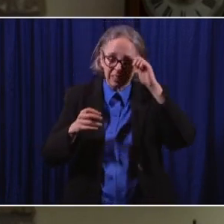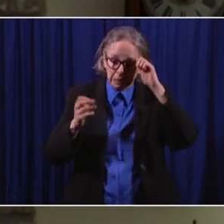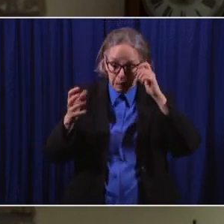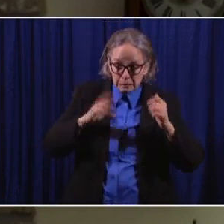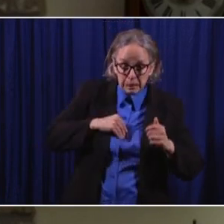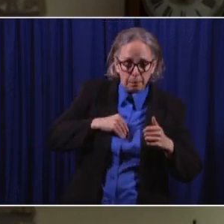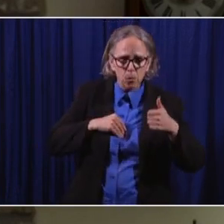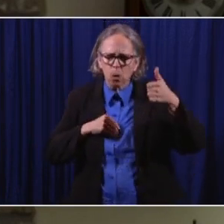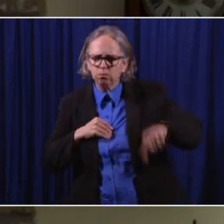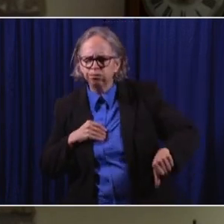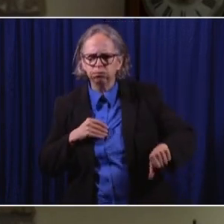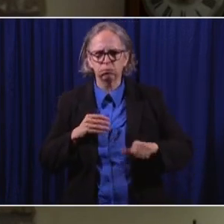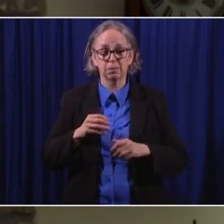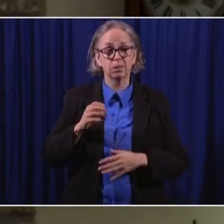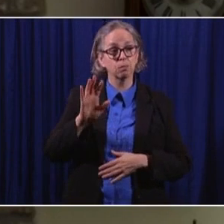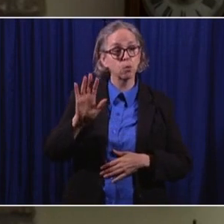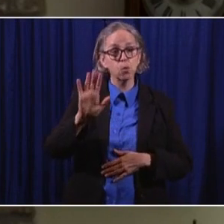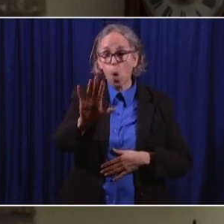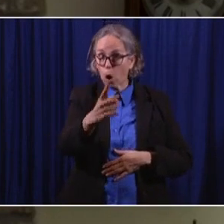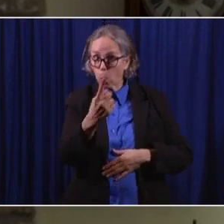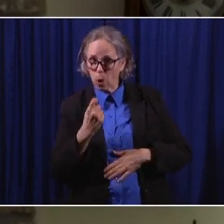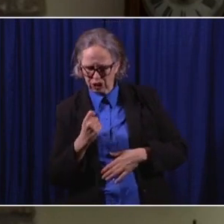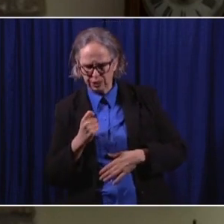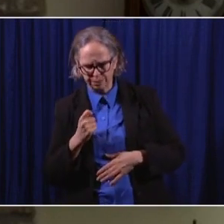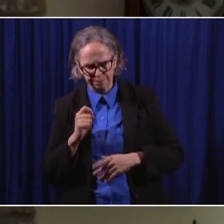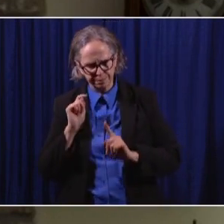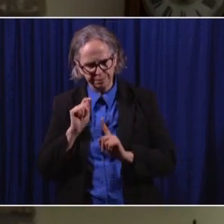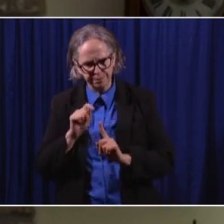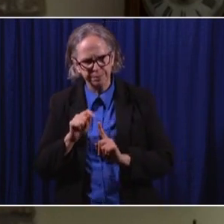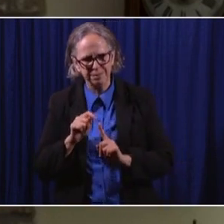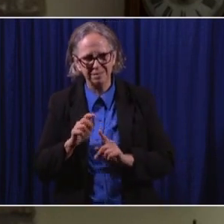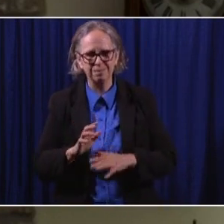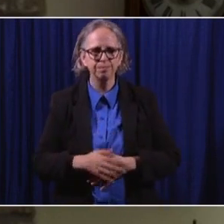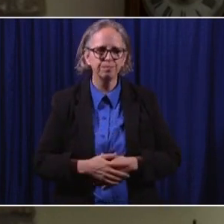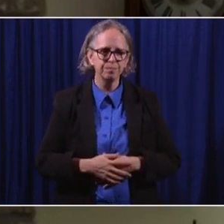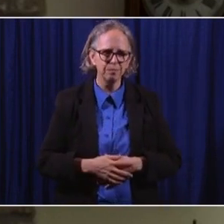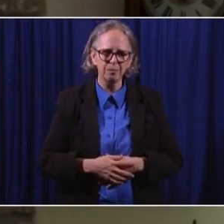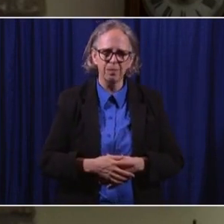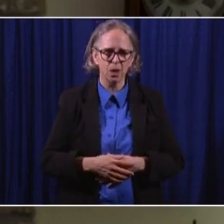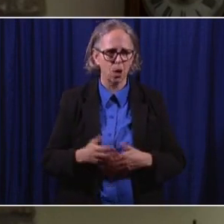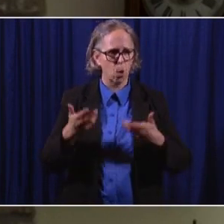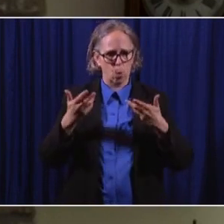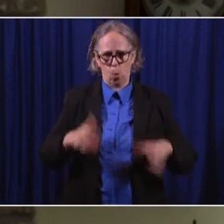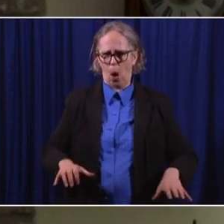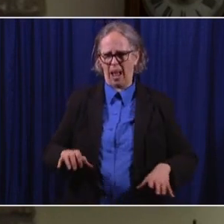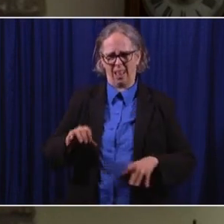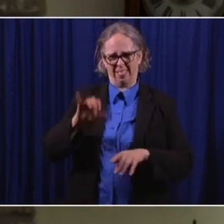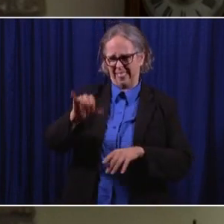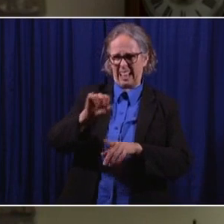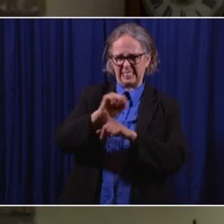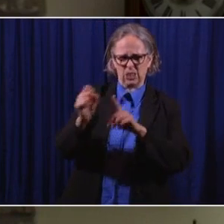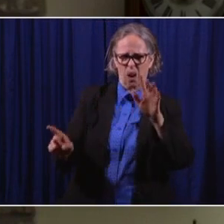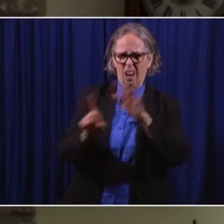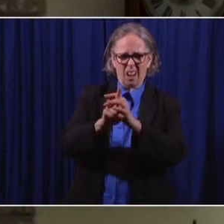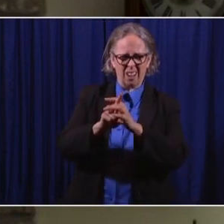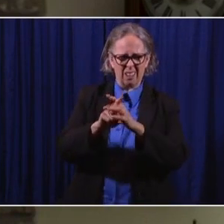question is, what you don't want to have is a situation where you just say to people,